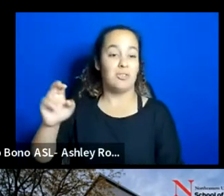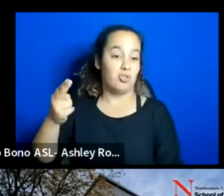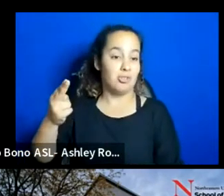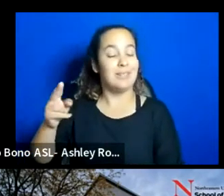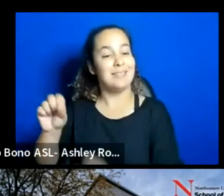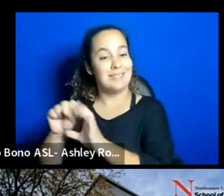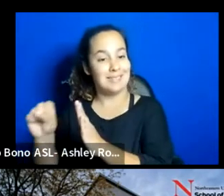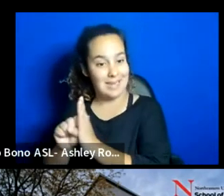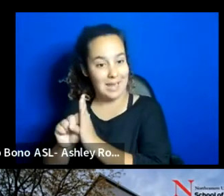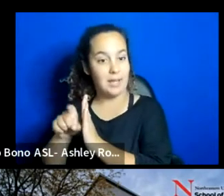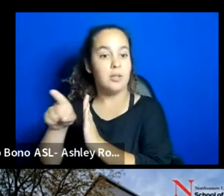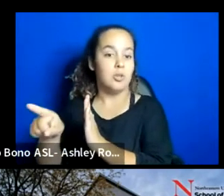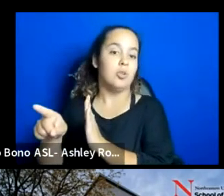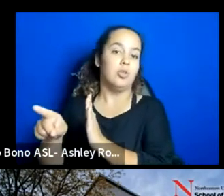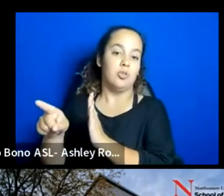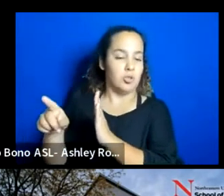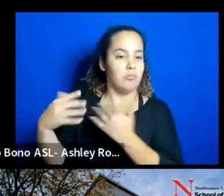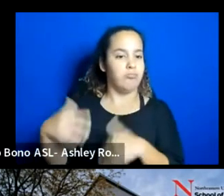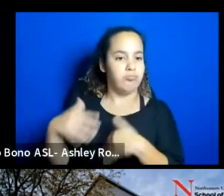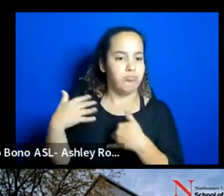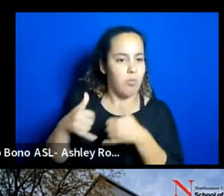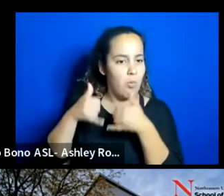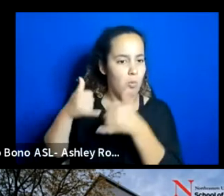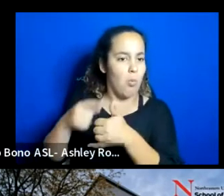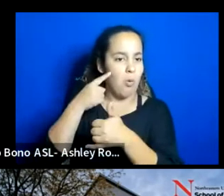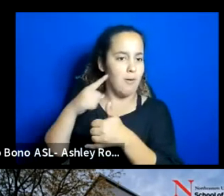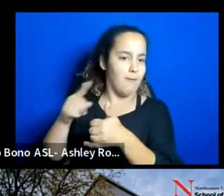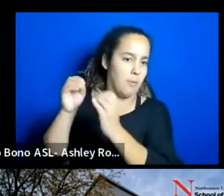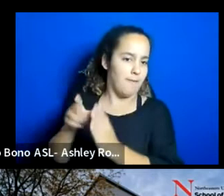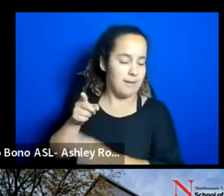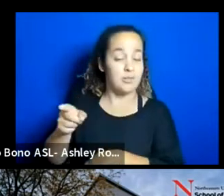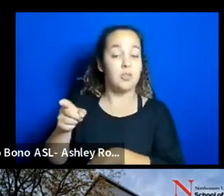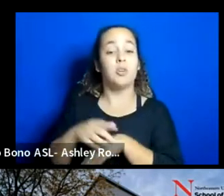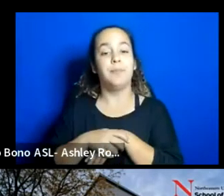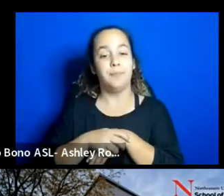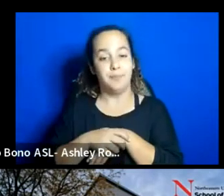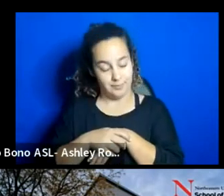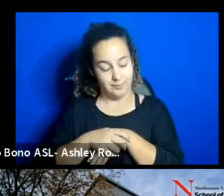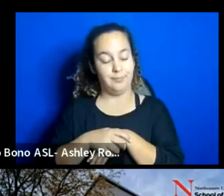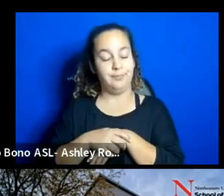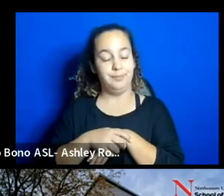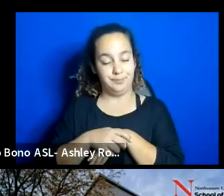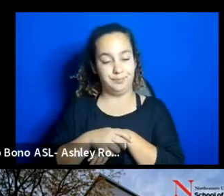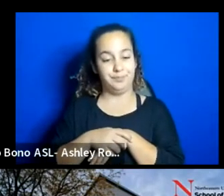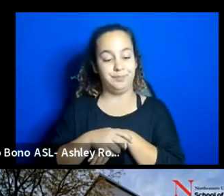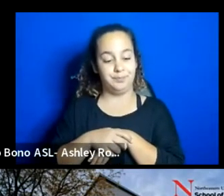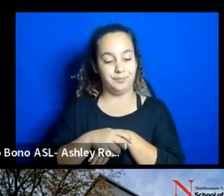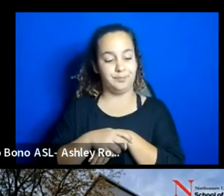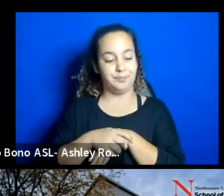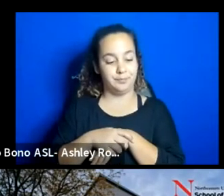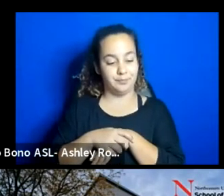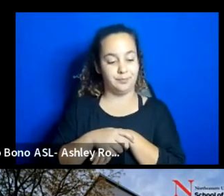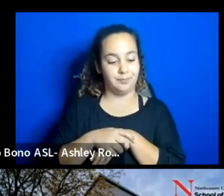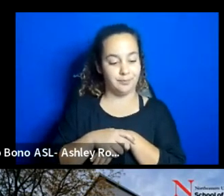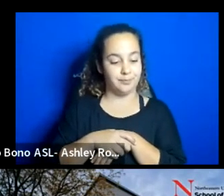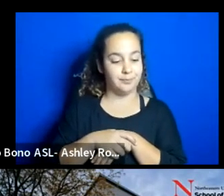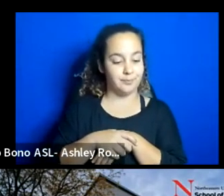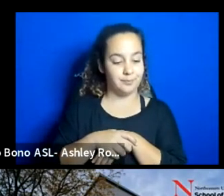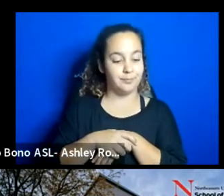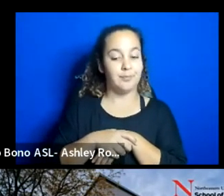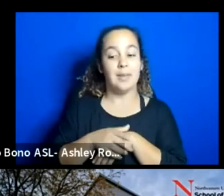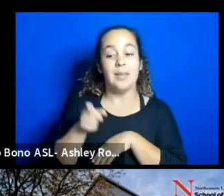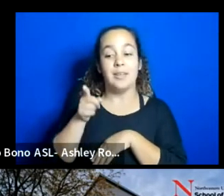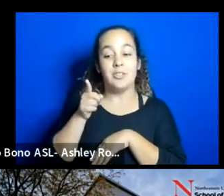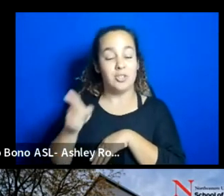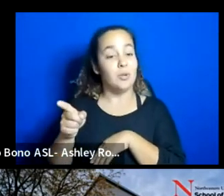Michigan Distinguished Professor of the Year by the Michigan Association of State Universities. She is editor of Theater Annual,